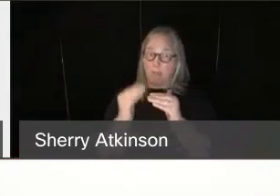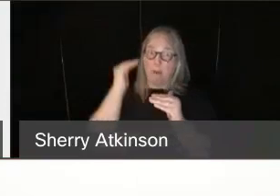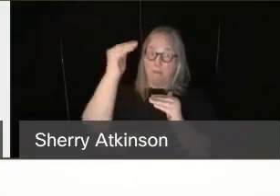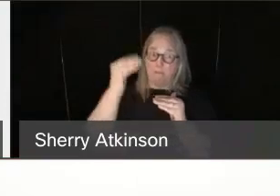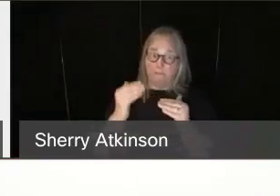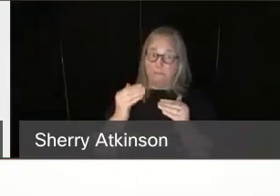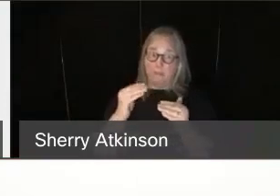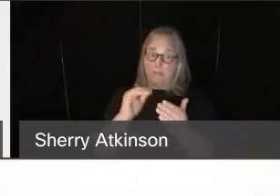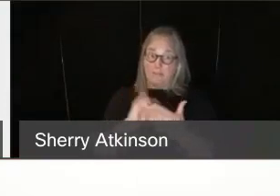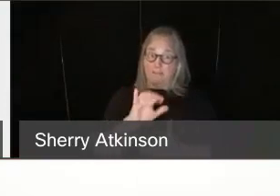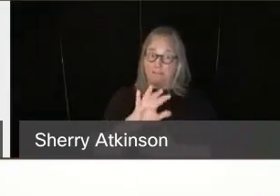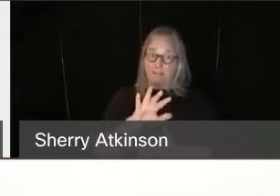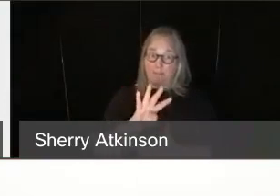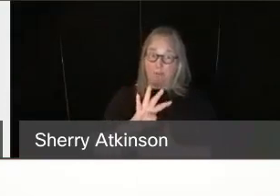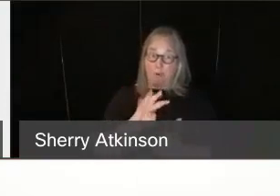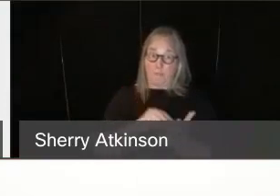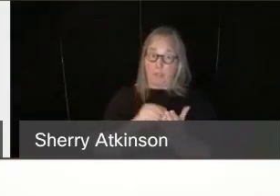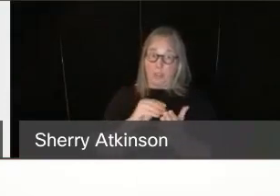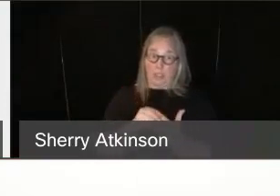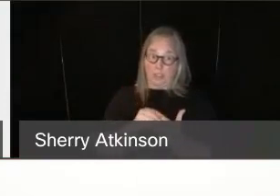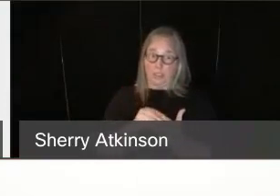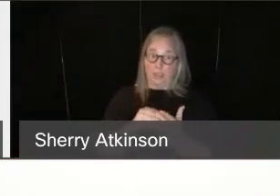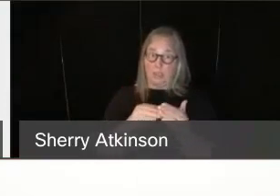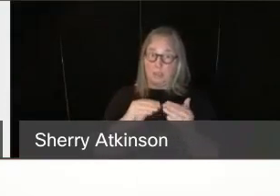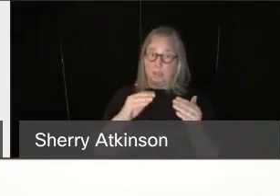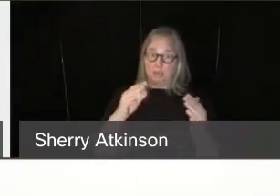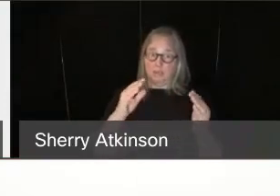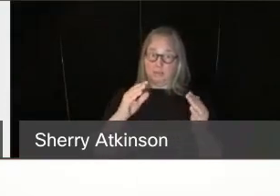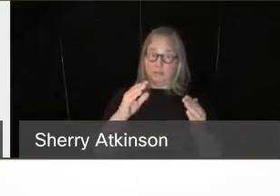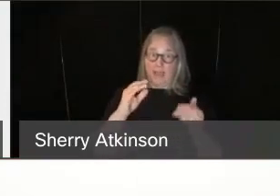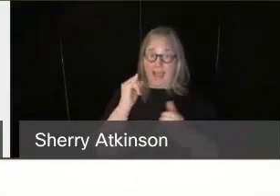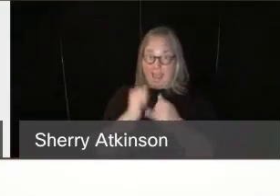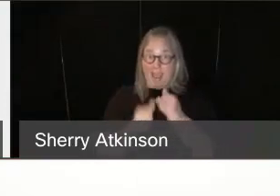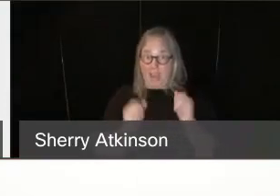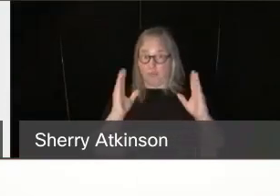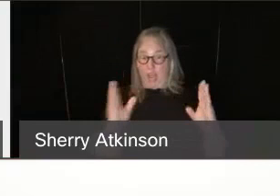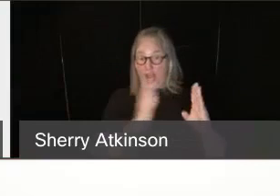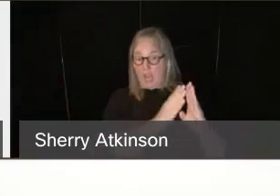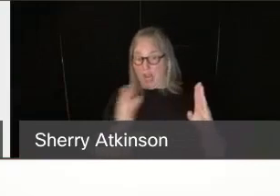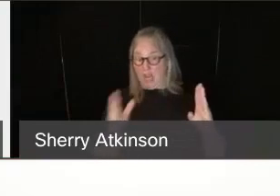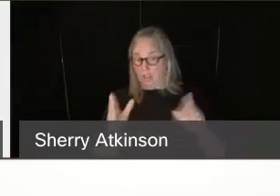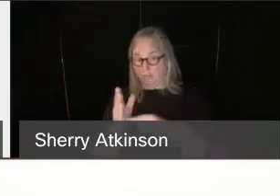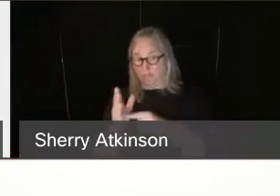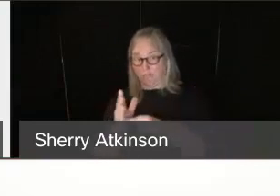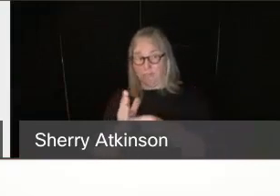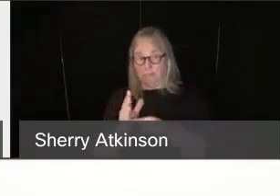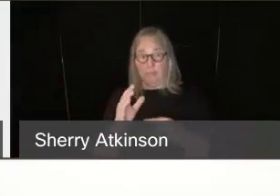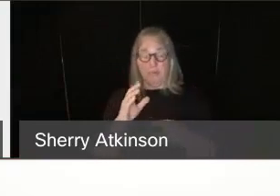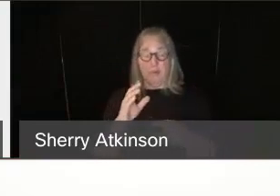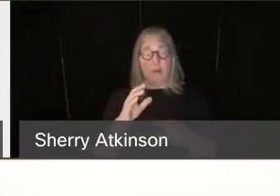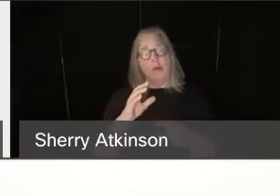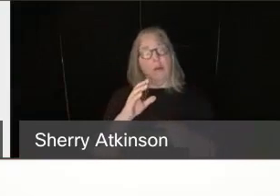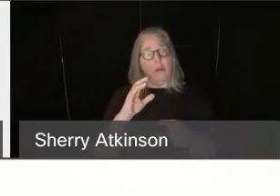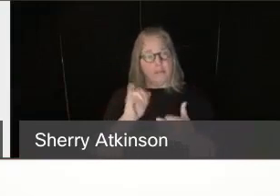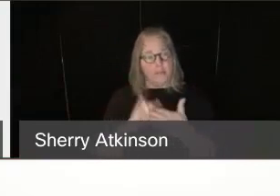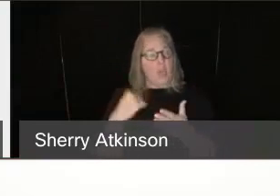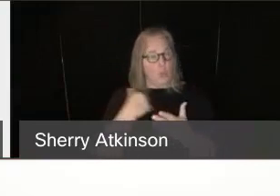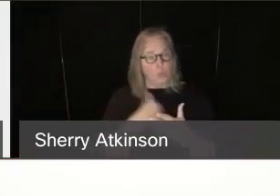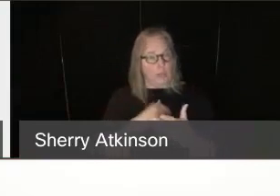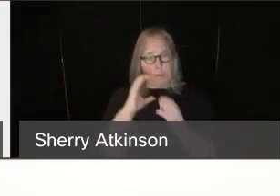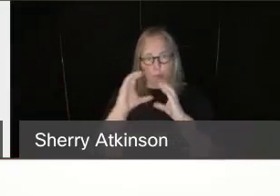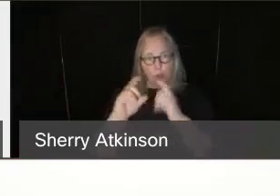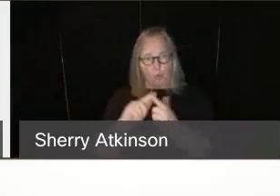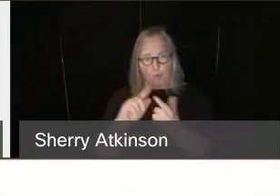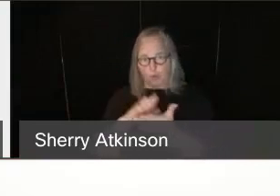the $54 million upper range of an affordable level that we communicated to the school system. So this is going to be a